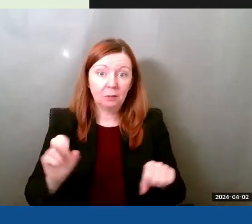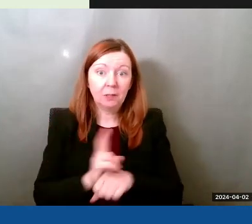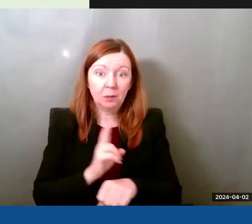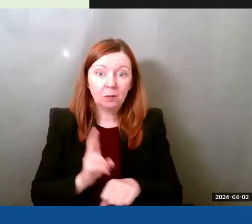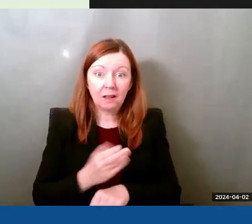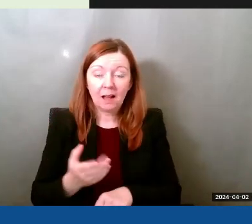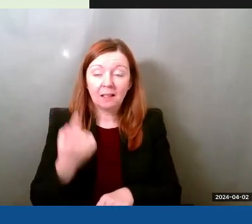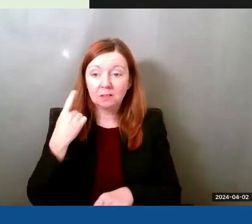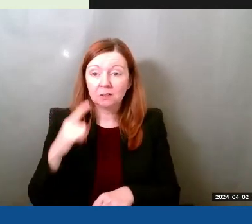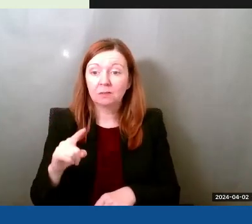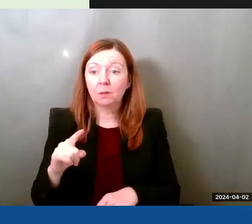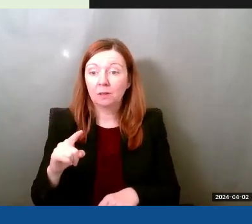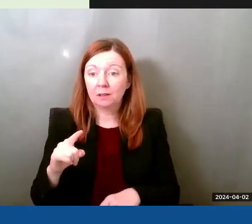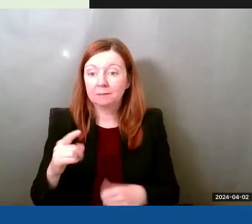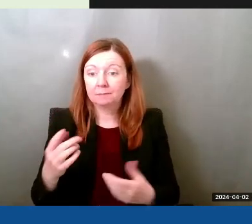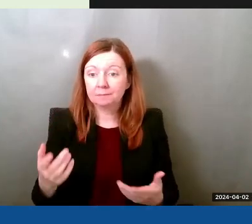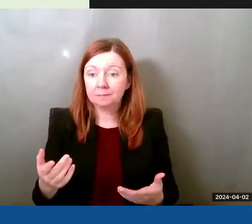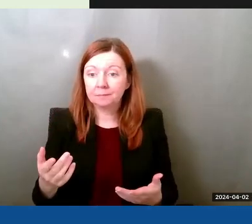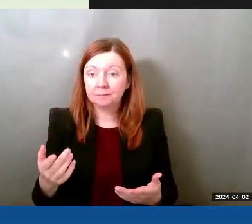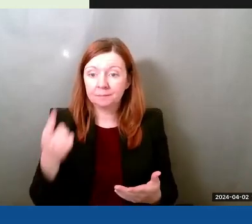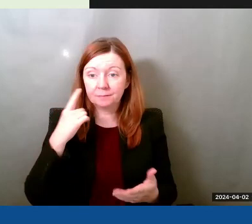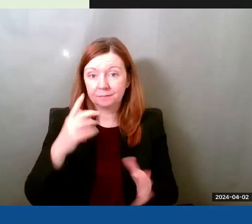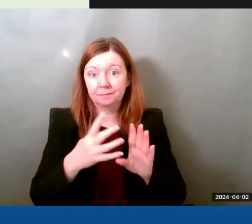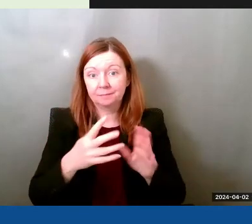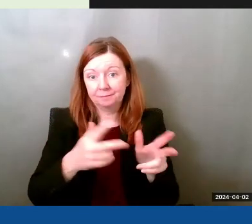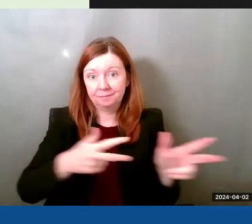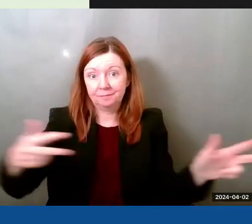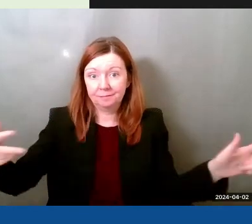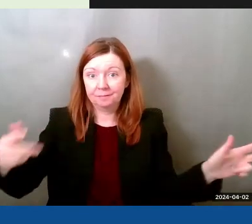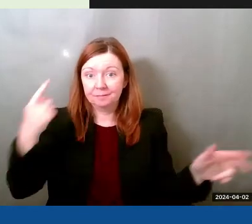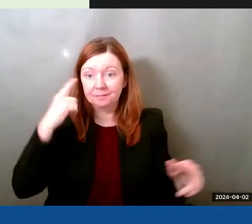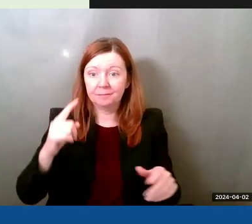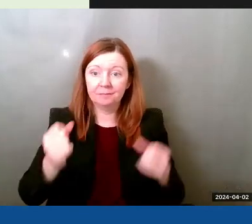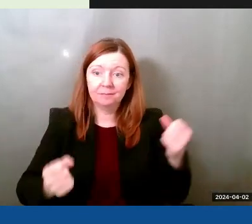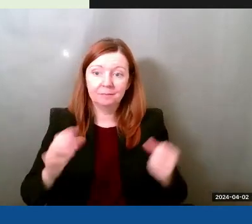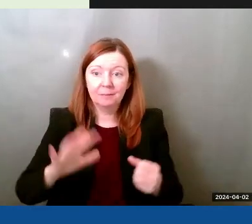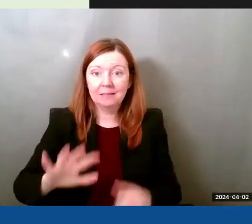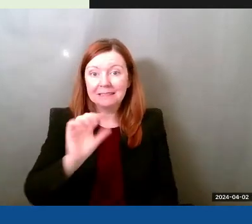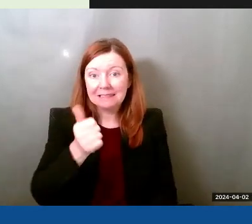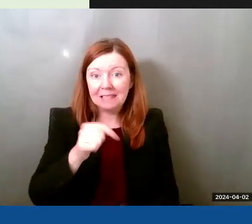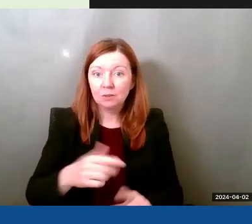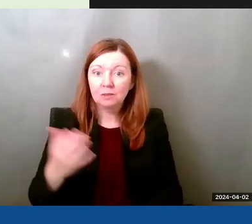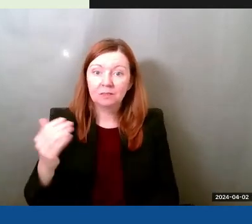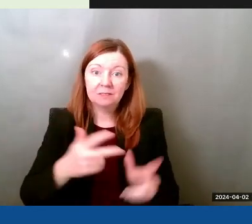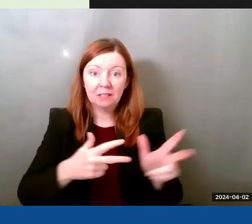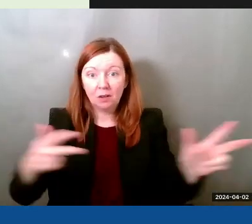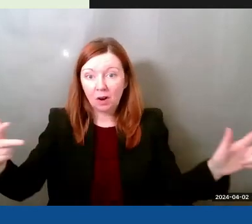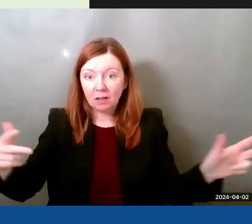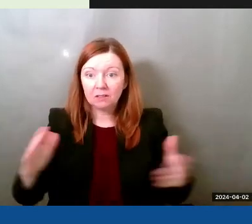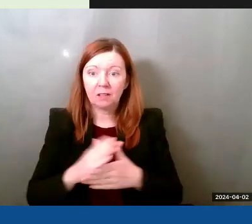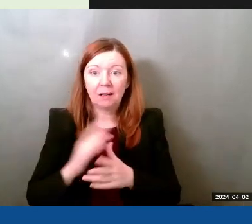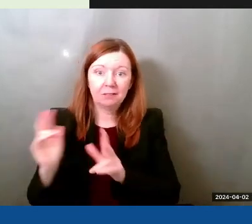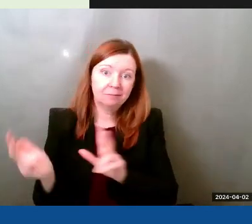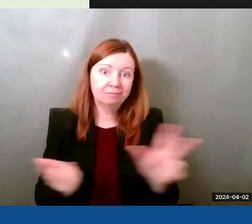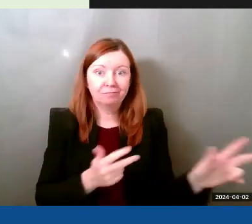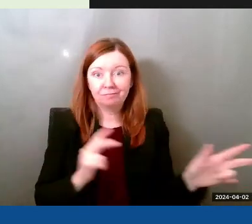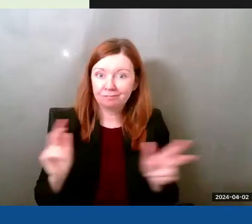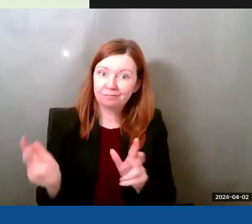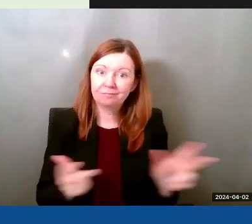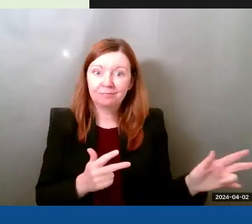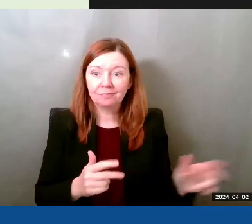utilized for queuing for the cars. It's about 10 to 15 cars on average they kind of roll through